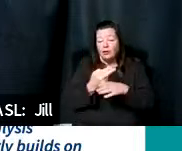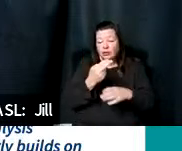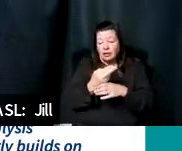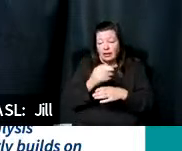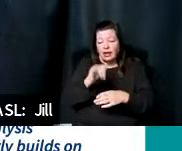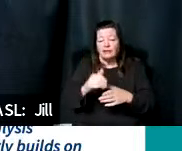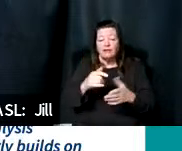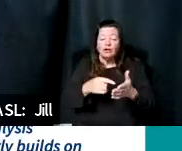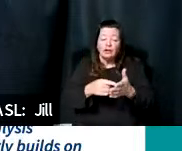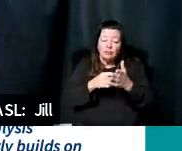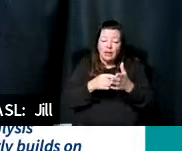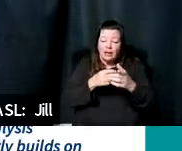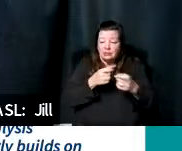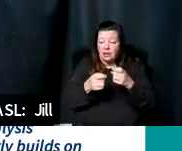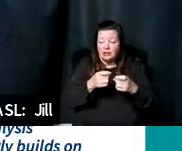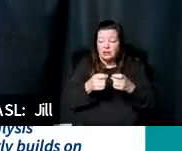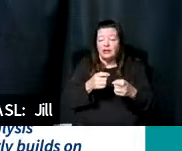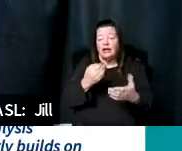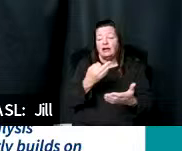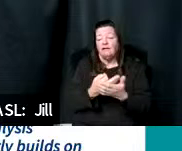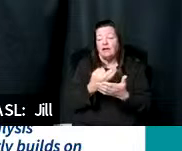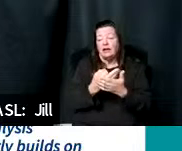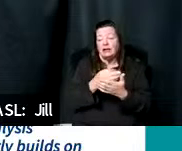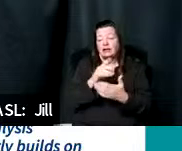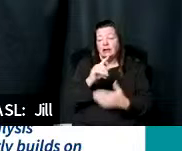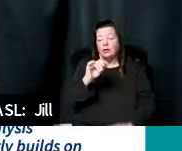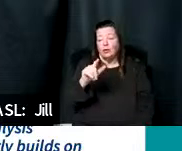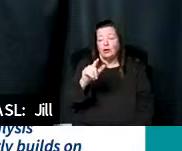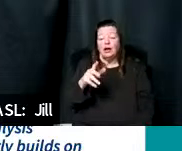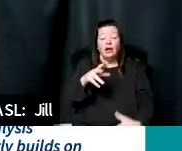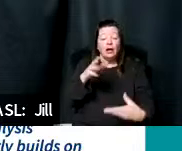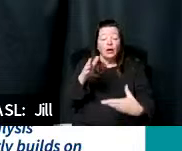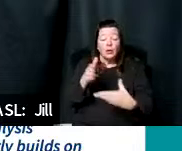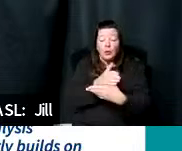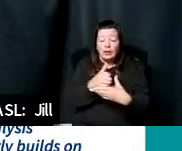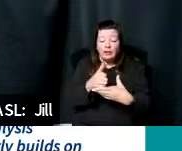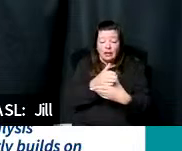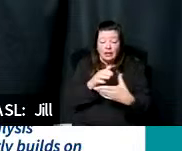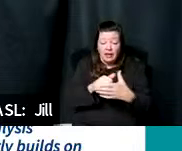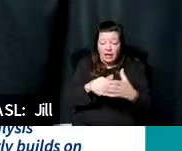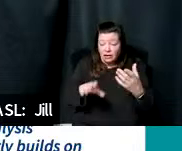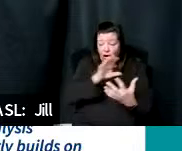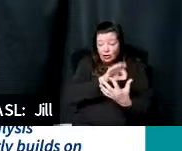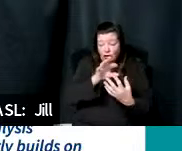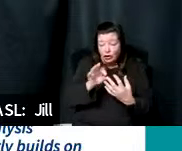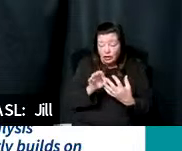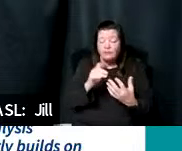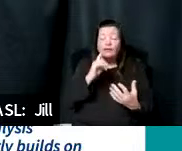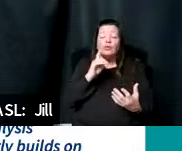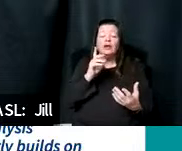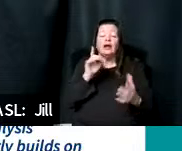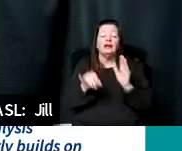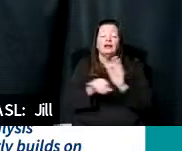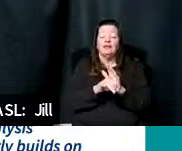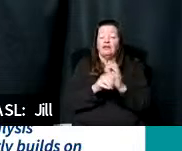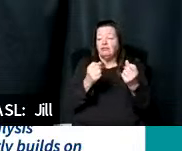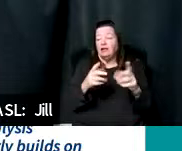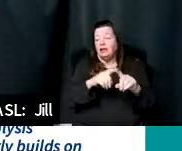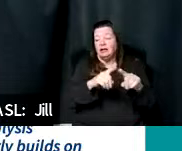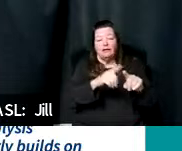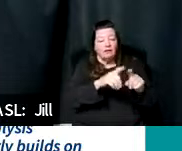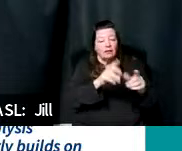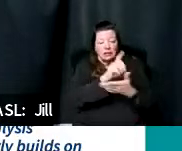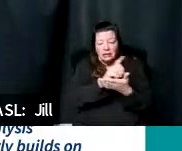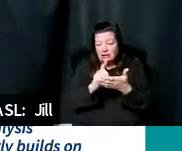a financing tool. Within that modified locally preferred alternative, we also identified a number of design options to